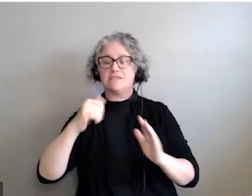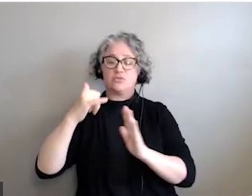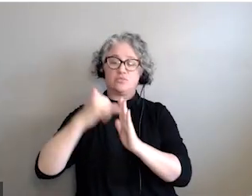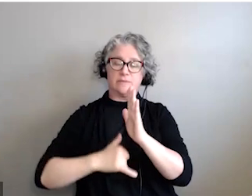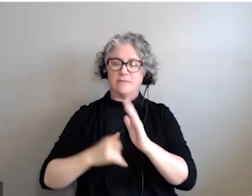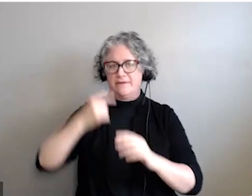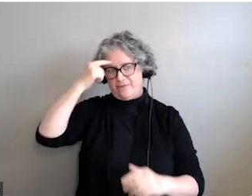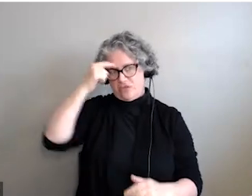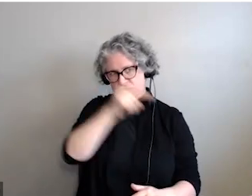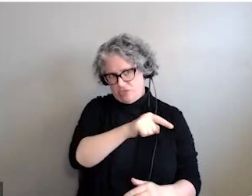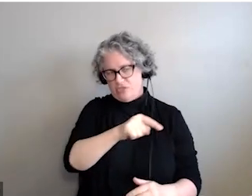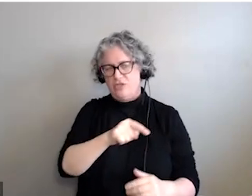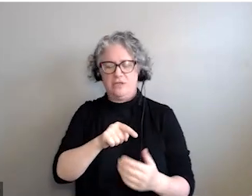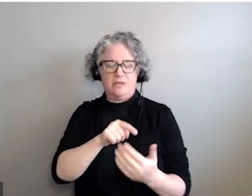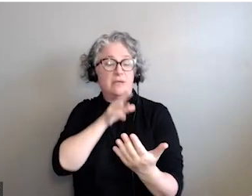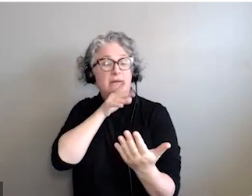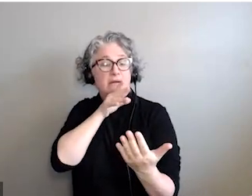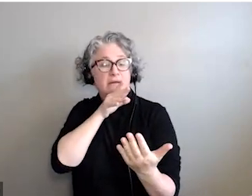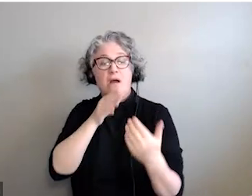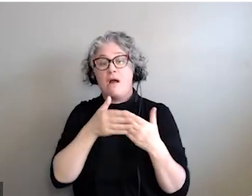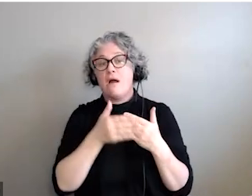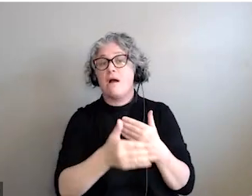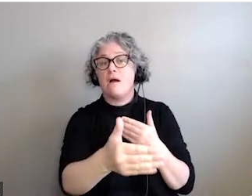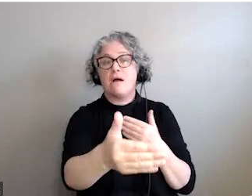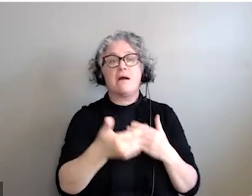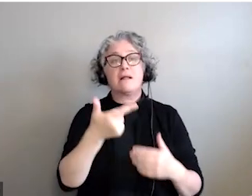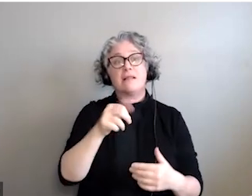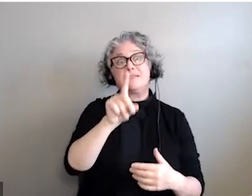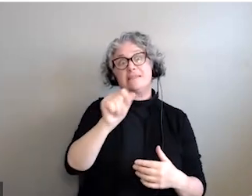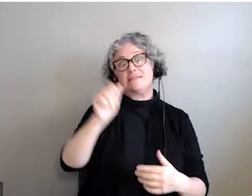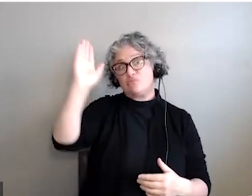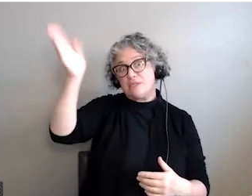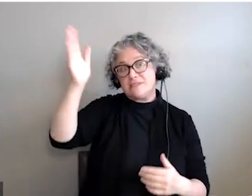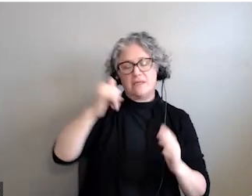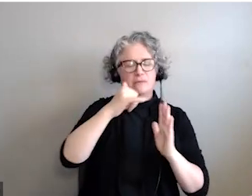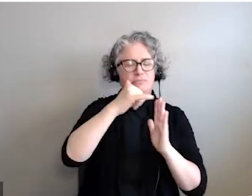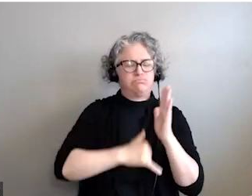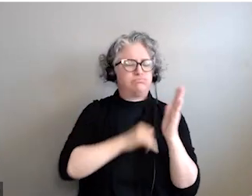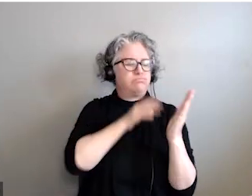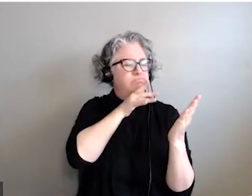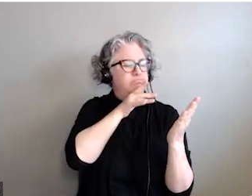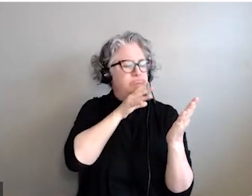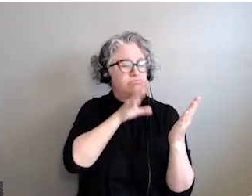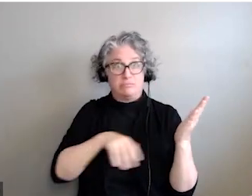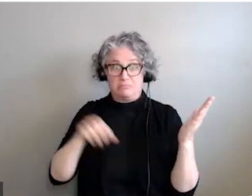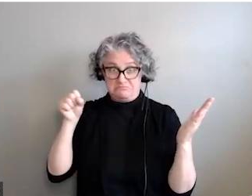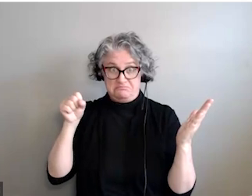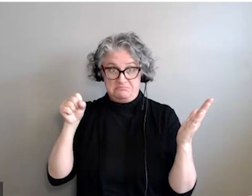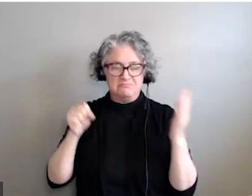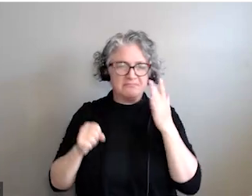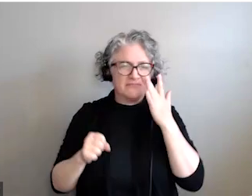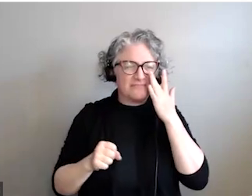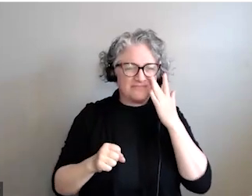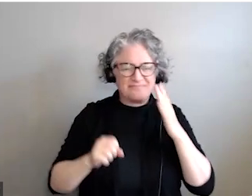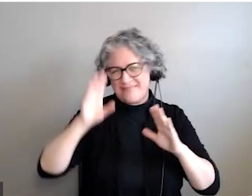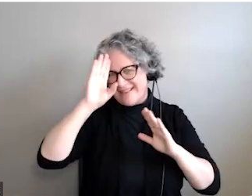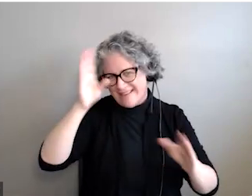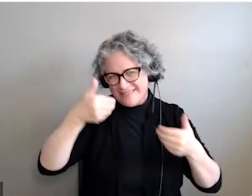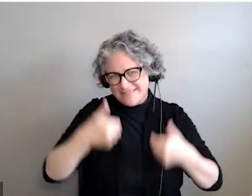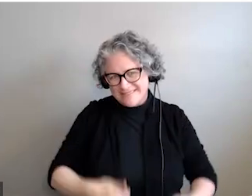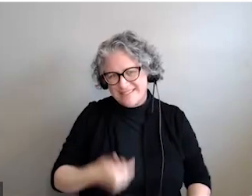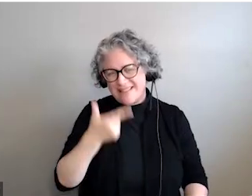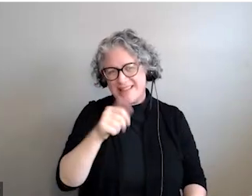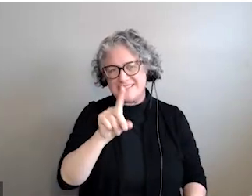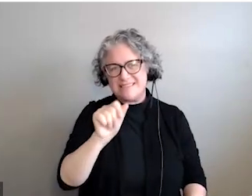behalf. So what follows from now is Glenda's presentation. So I'll take it away. Hi, I'm Glenda